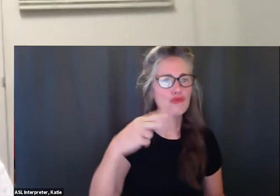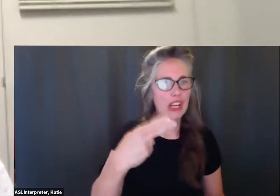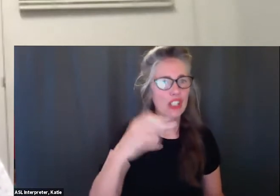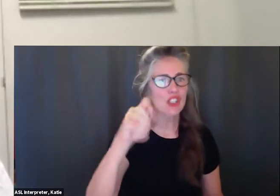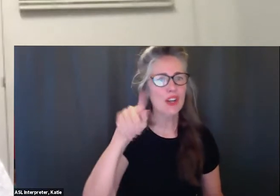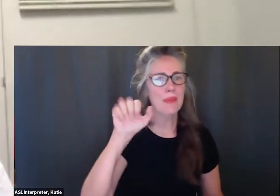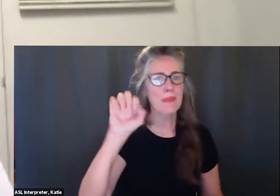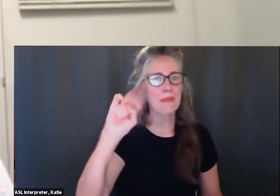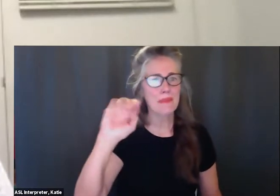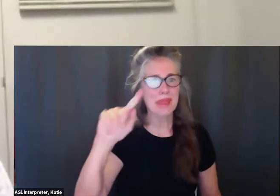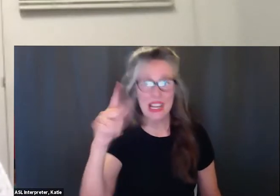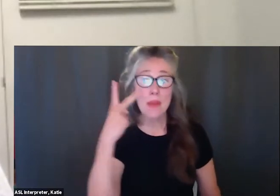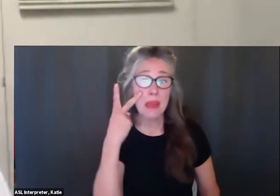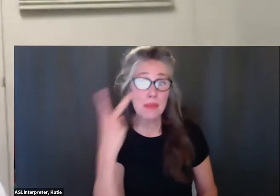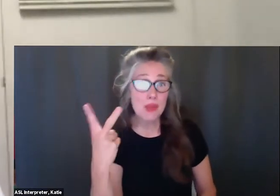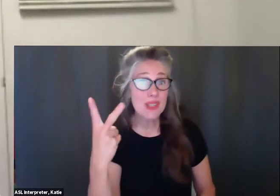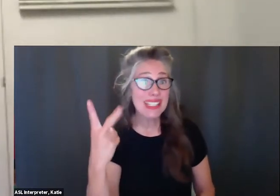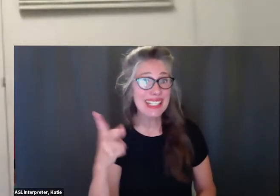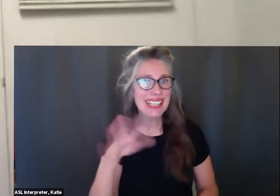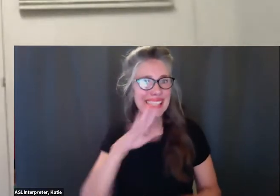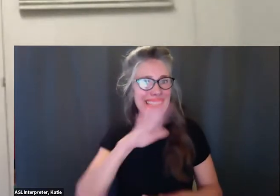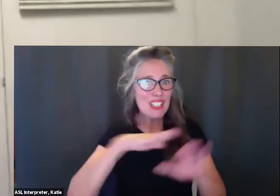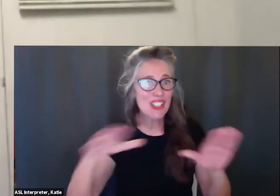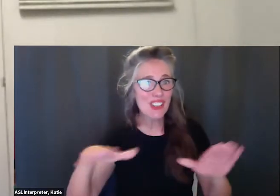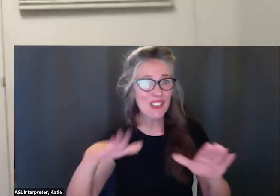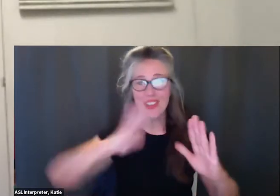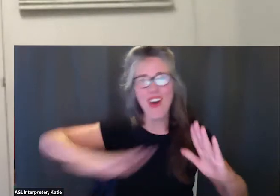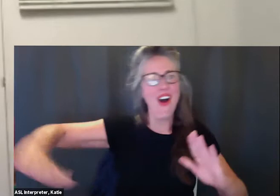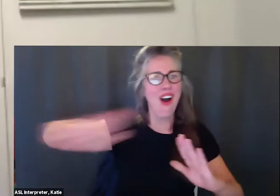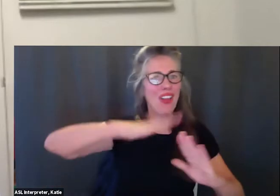kids in the blue shirts. You can go to the next slide.